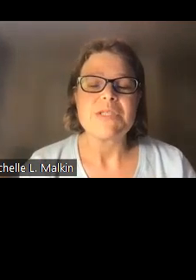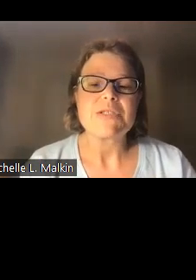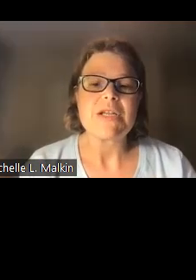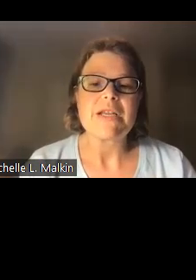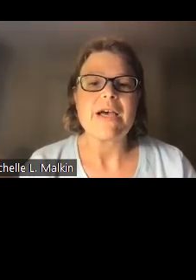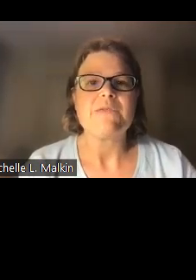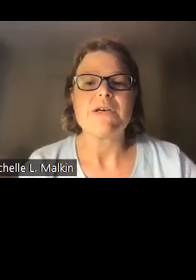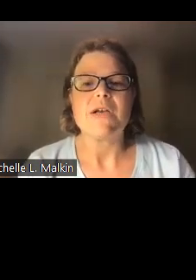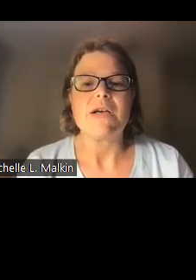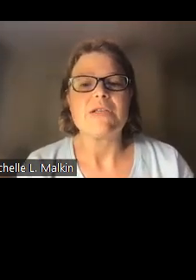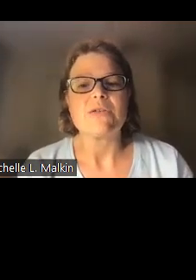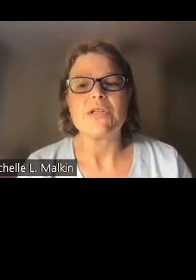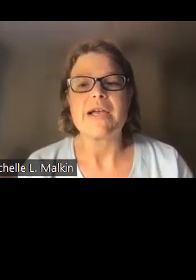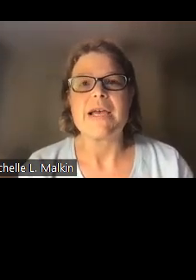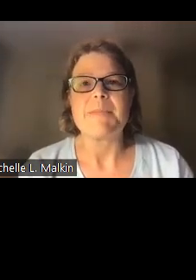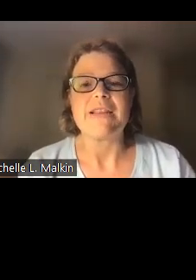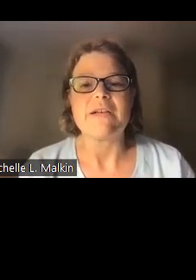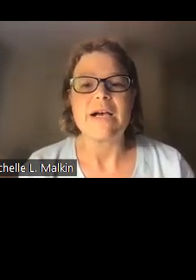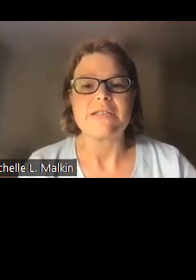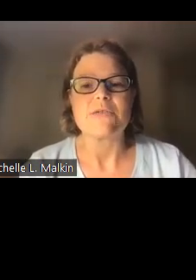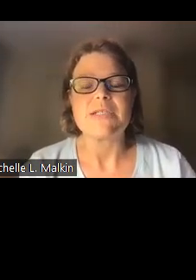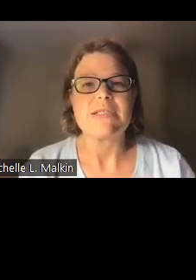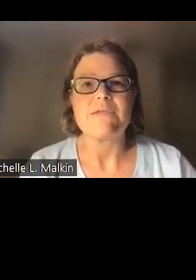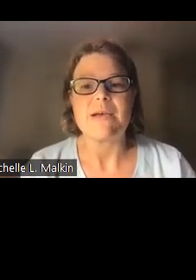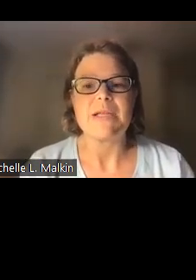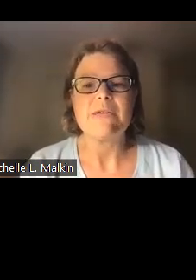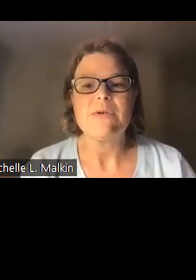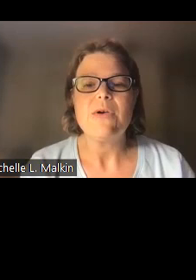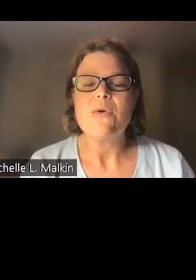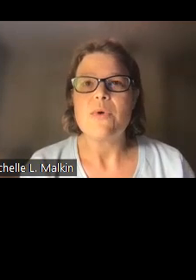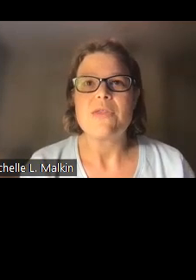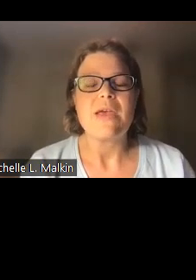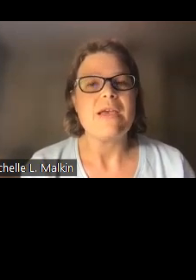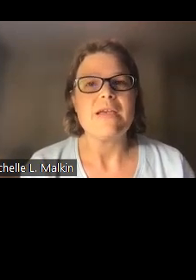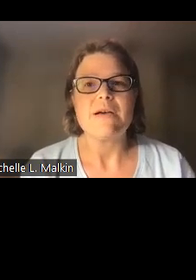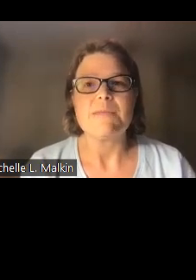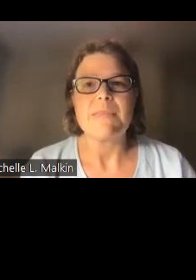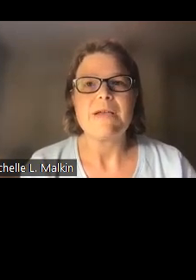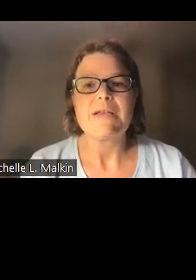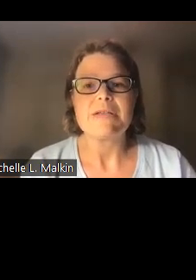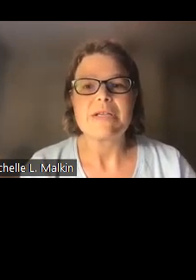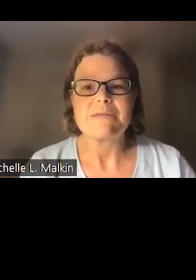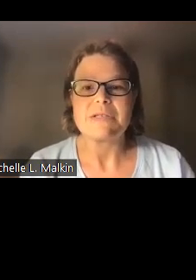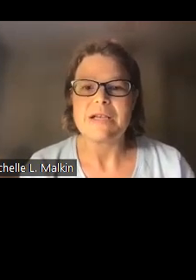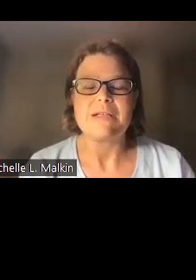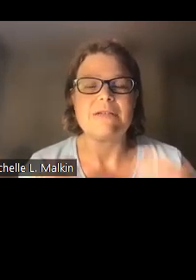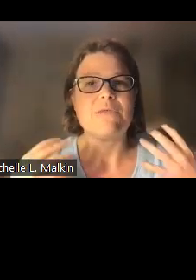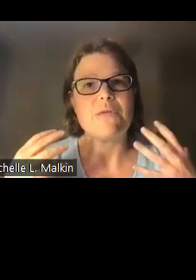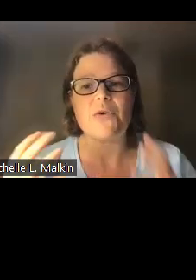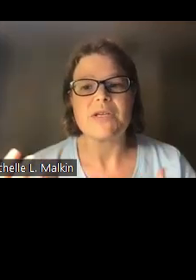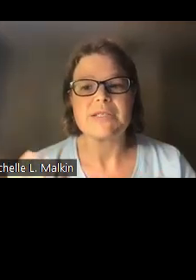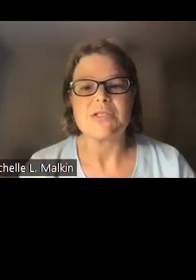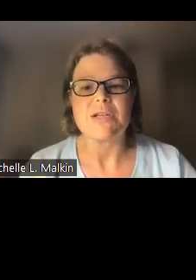a research study I've done on the social, economic, and legal consequences of gambling with a kind